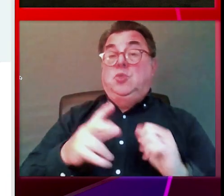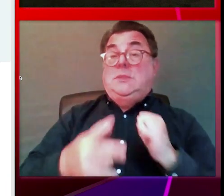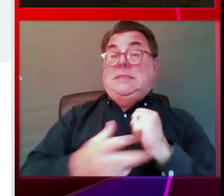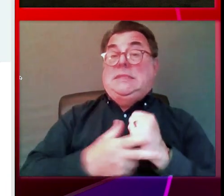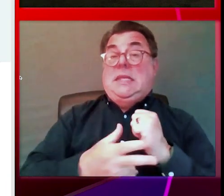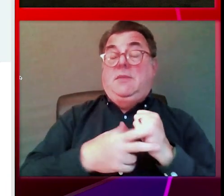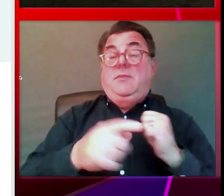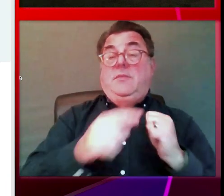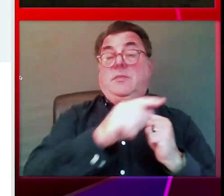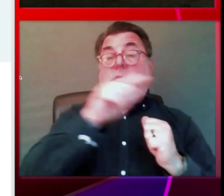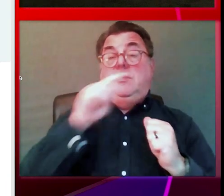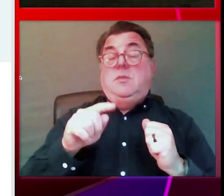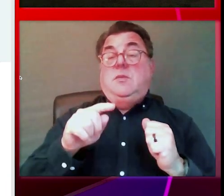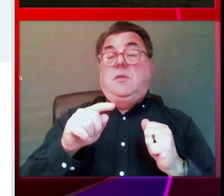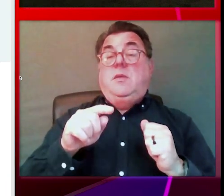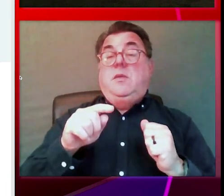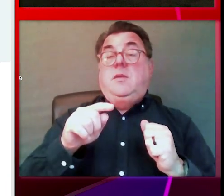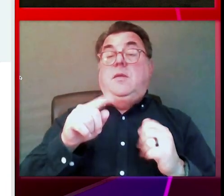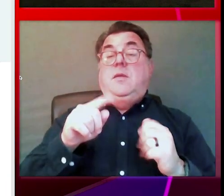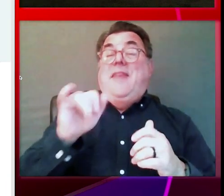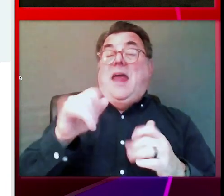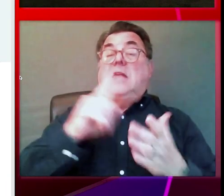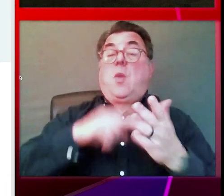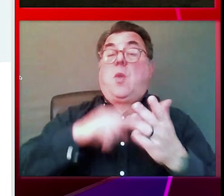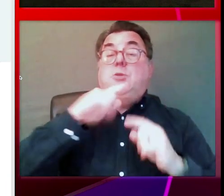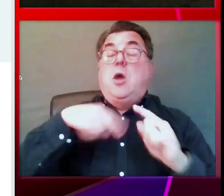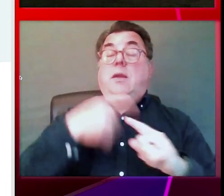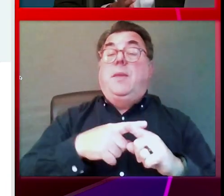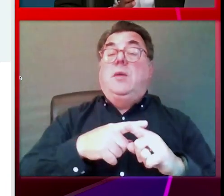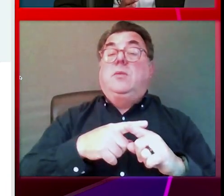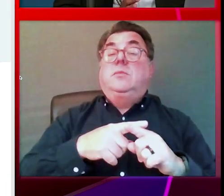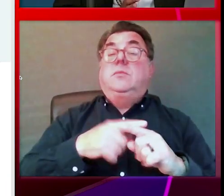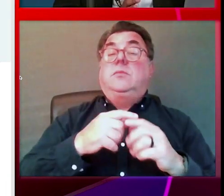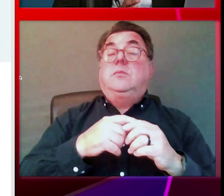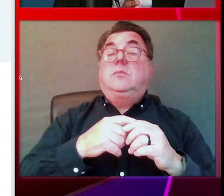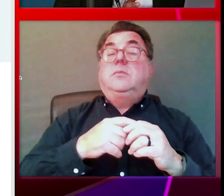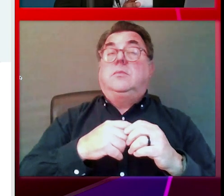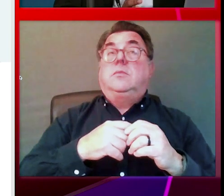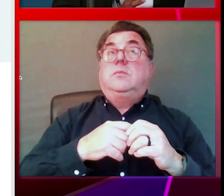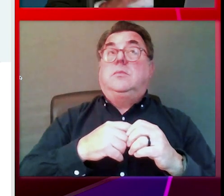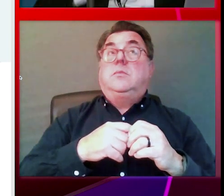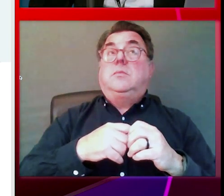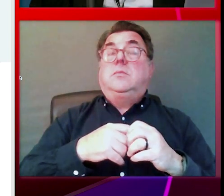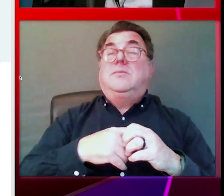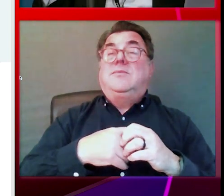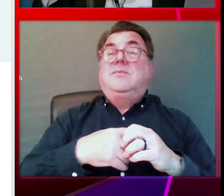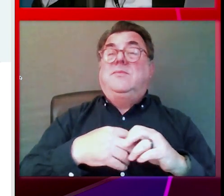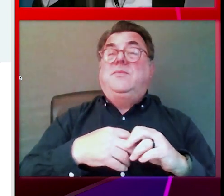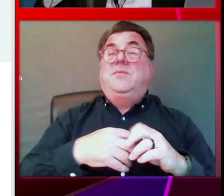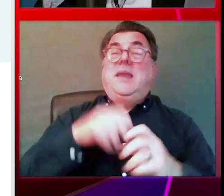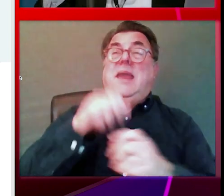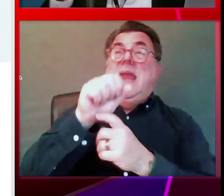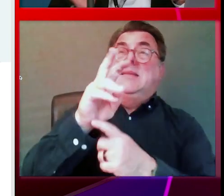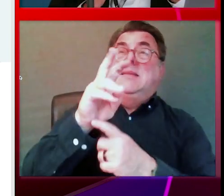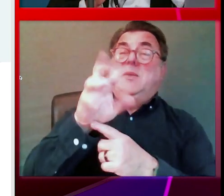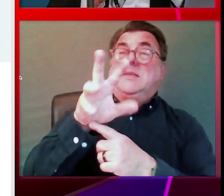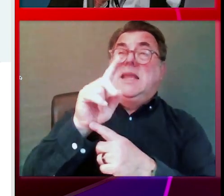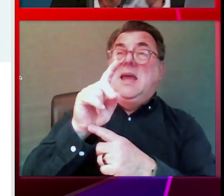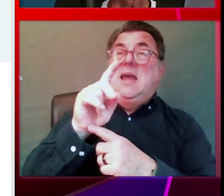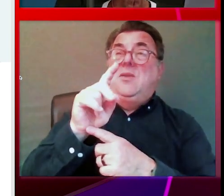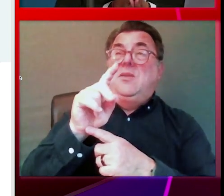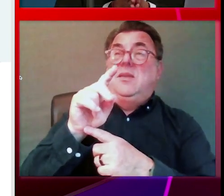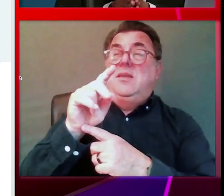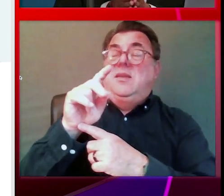to go. So this is what I was talking about, severing the link. The link between the AWS cloud and the customer data center is